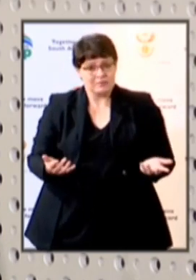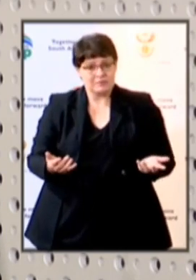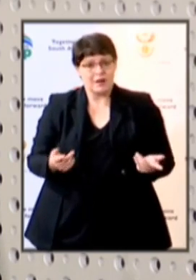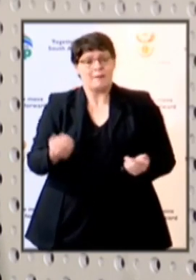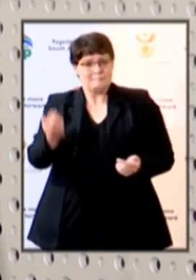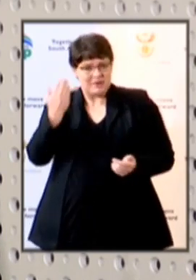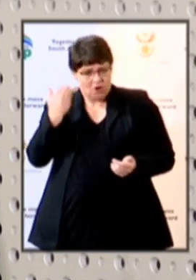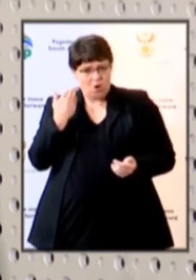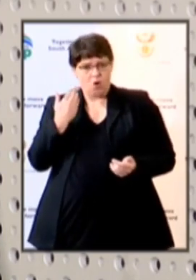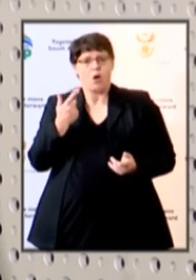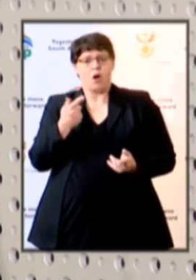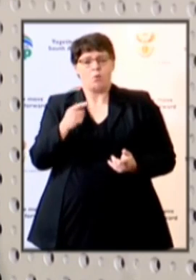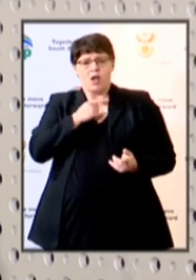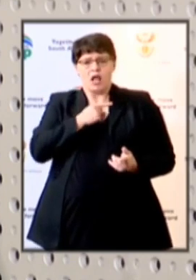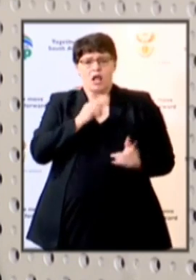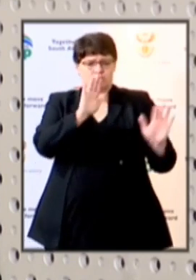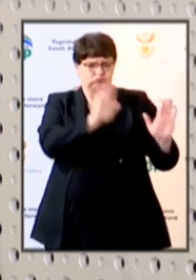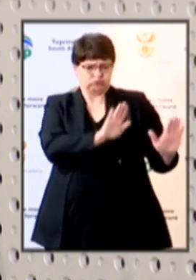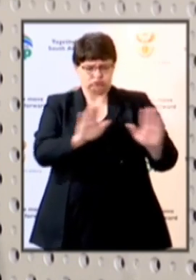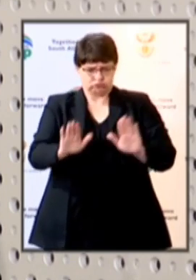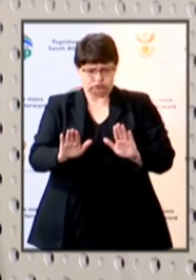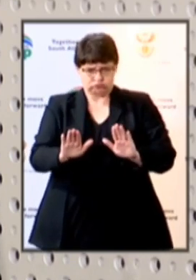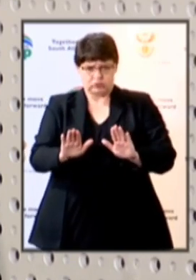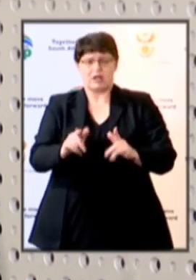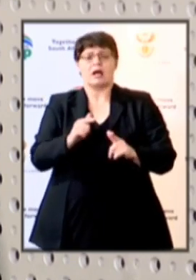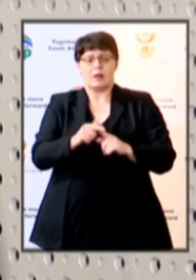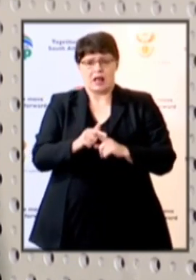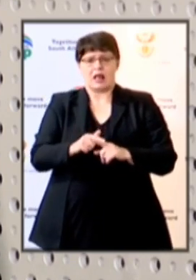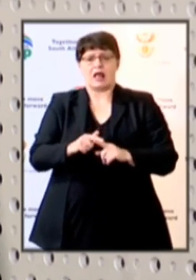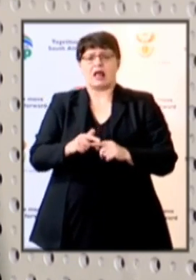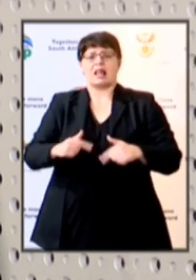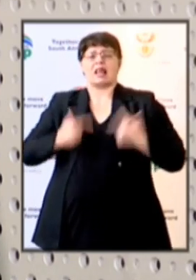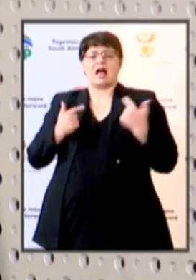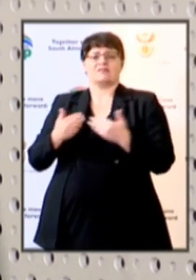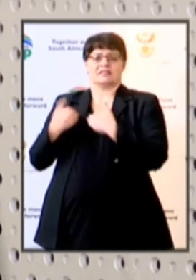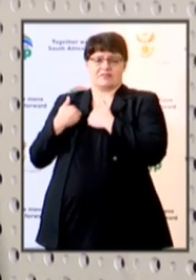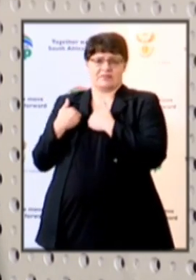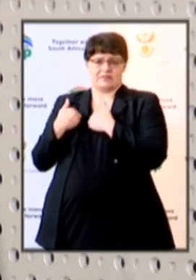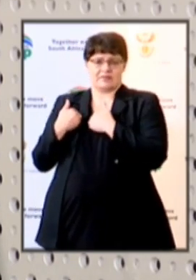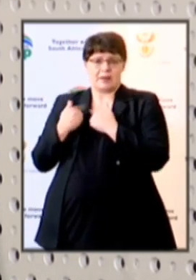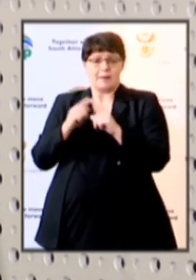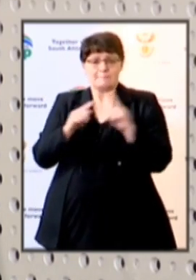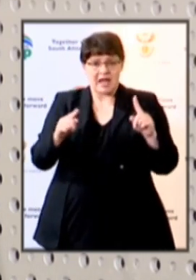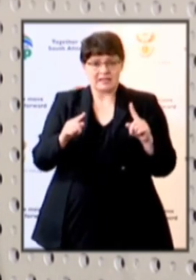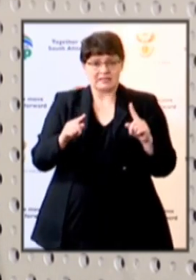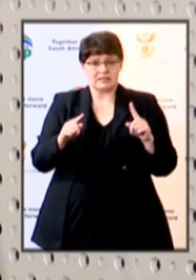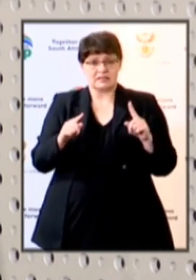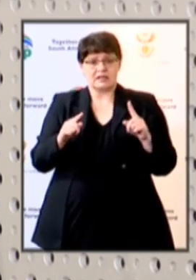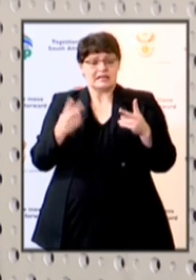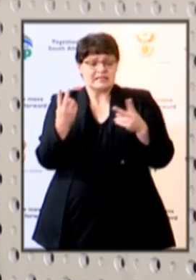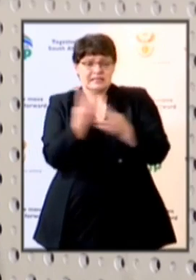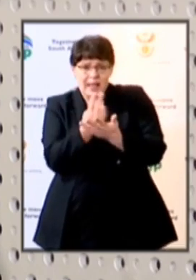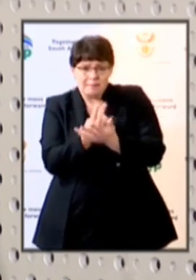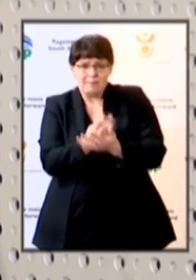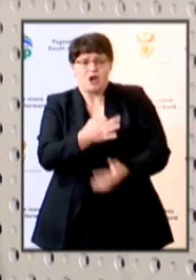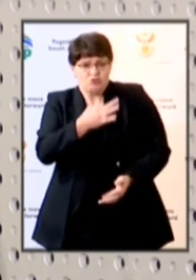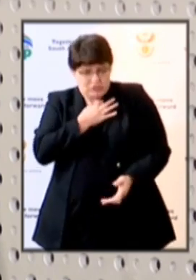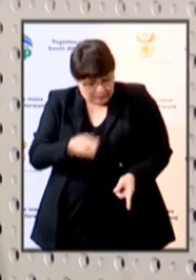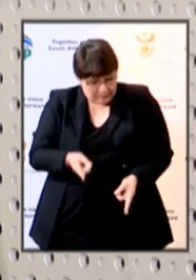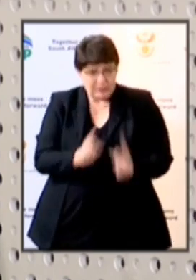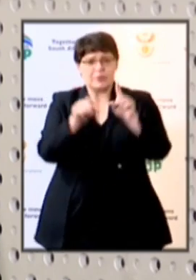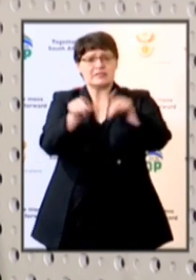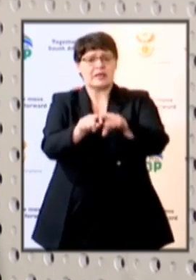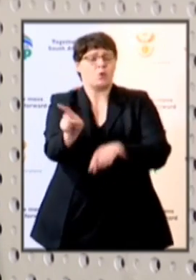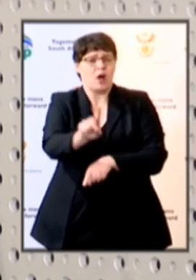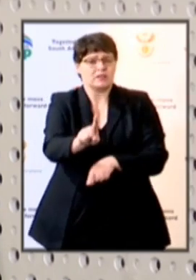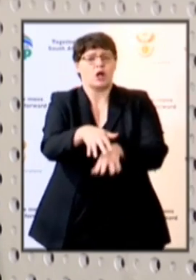be saved. If we move too slow, we prolong the economic downturn, and we risk that parts of the economy